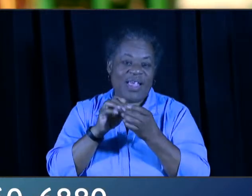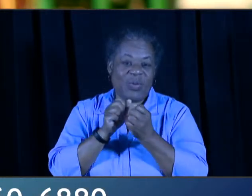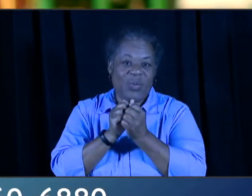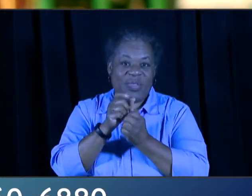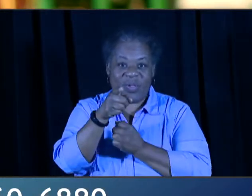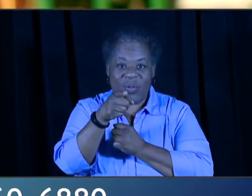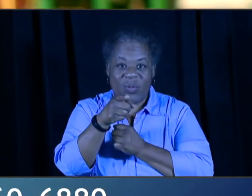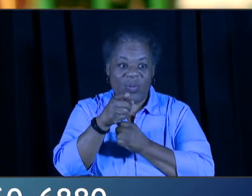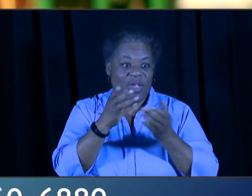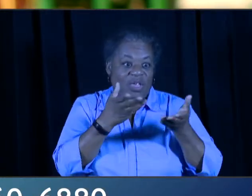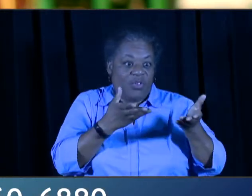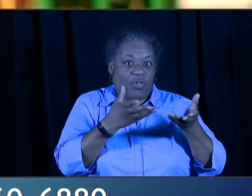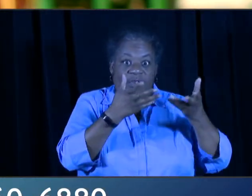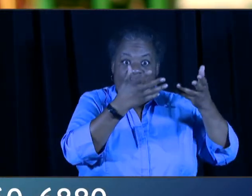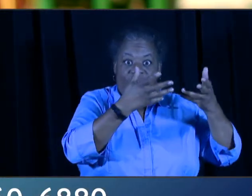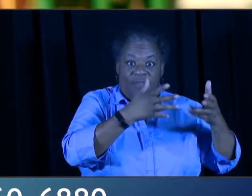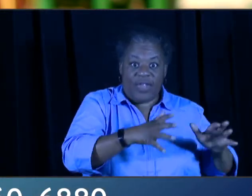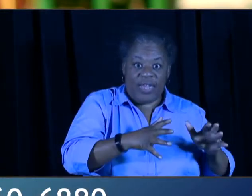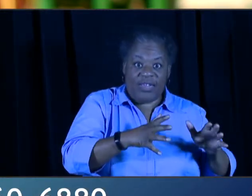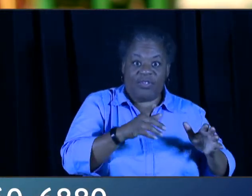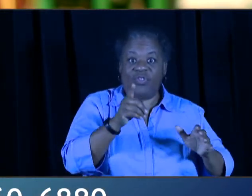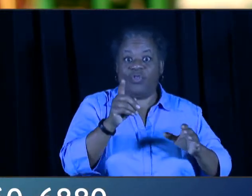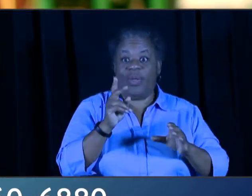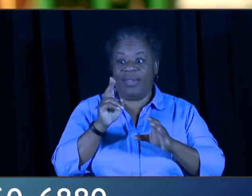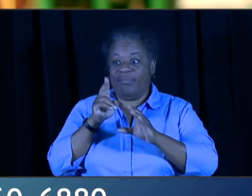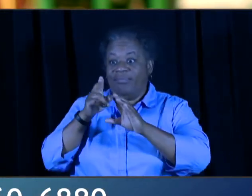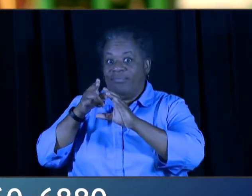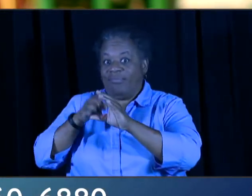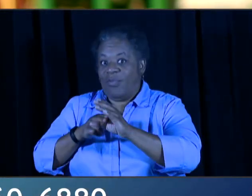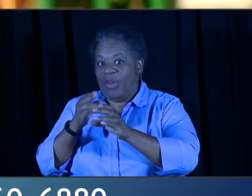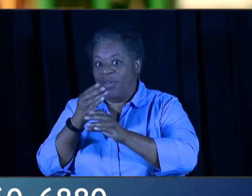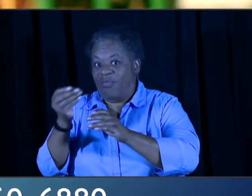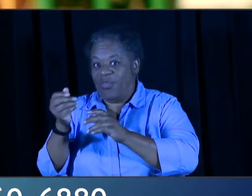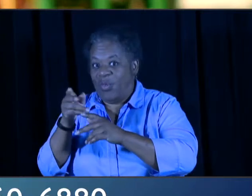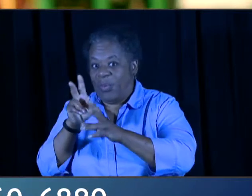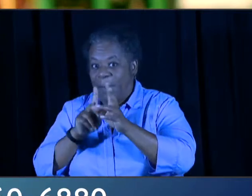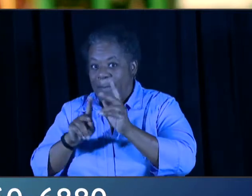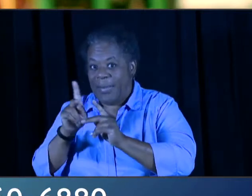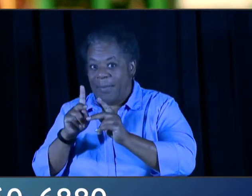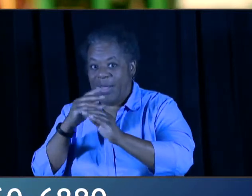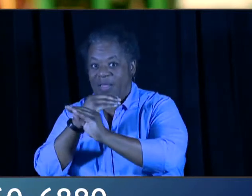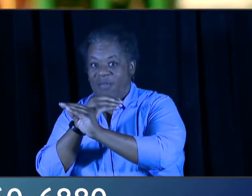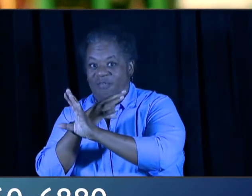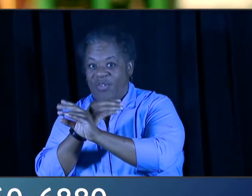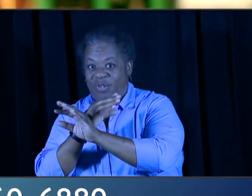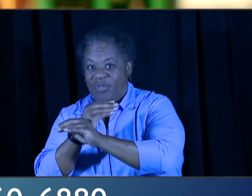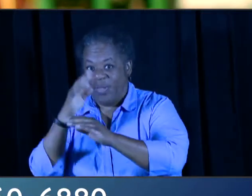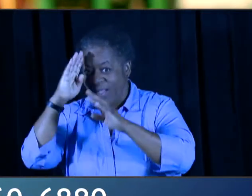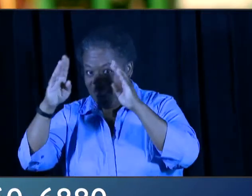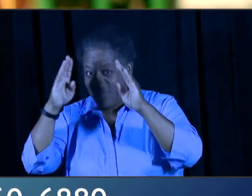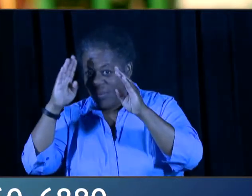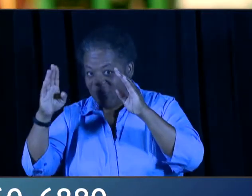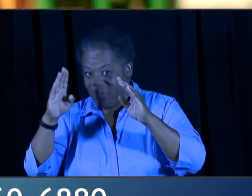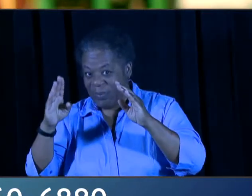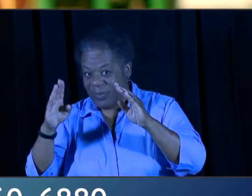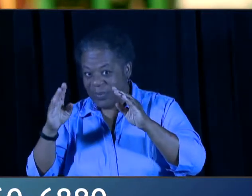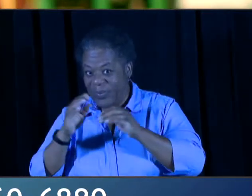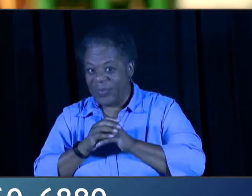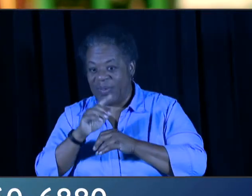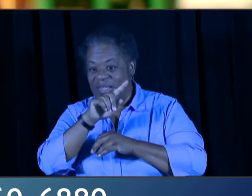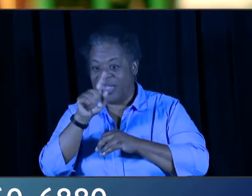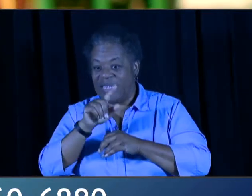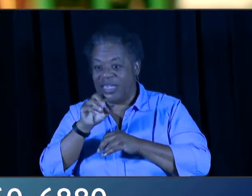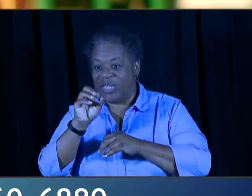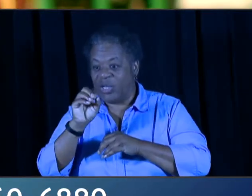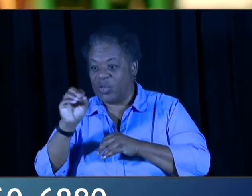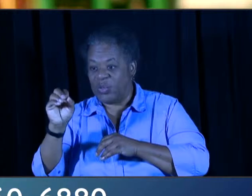this morning, you can join a few folks from our staff and some other new folks for a virtual meet and greet. You can get the Zoom link by